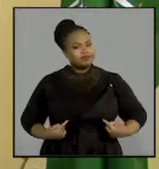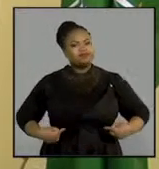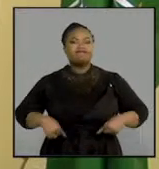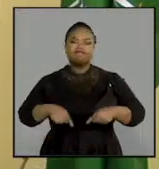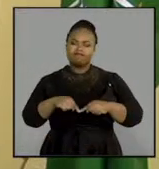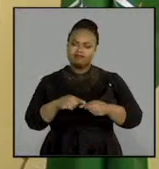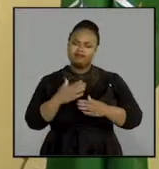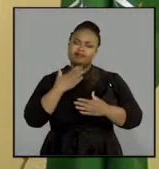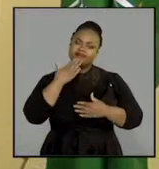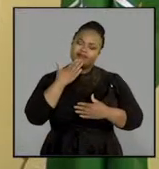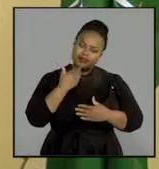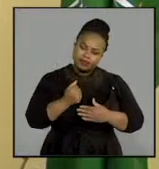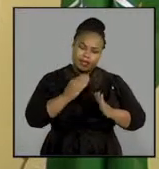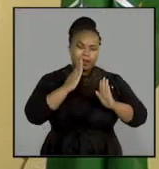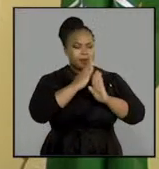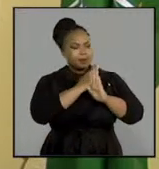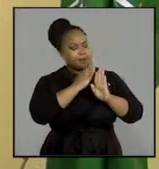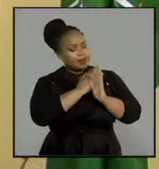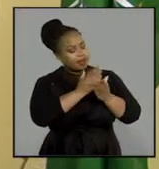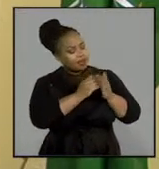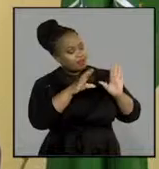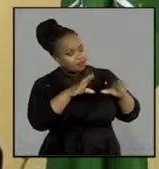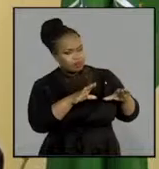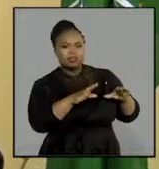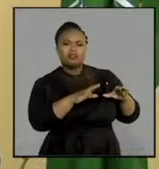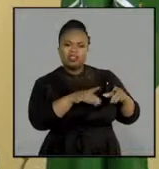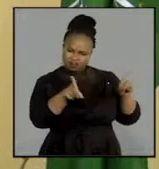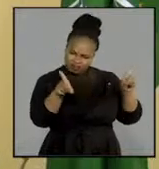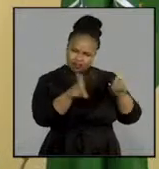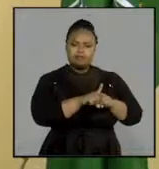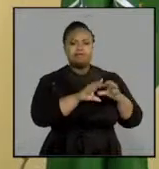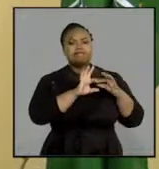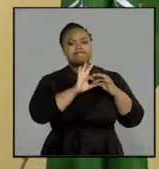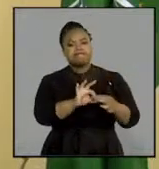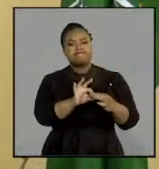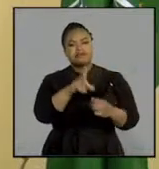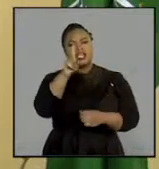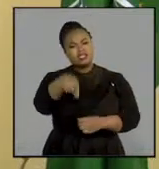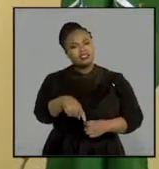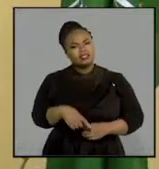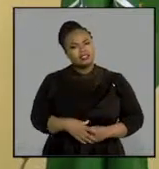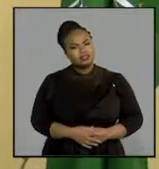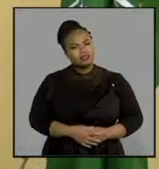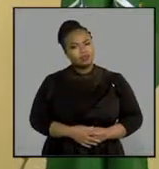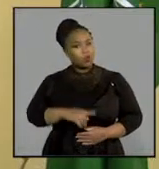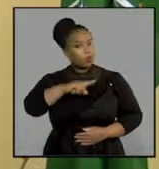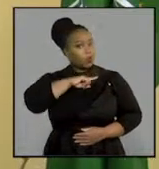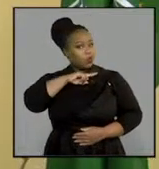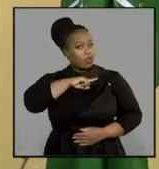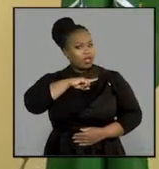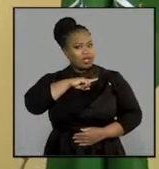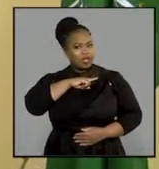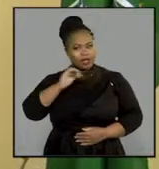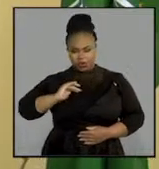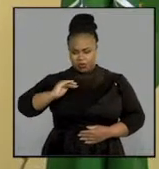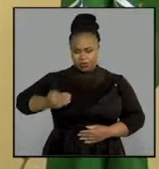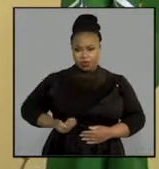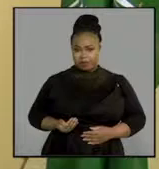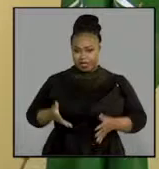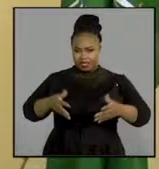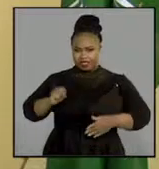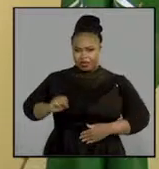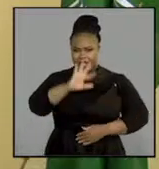And we are calling on the private sector to make a similar commitment to